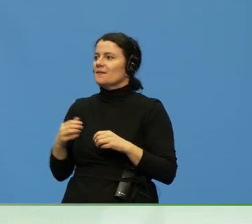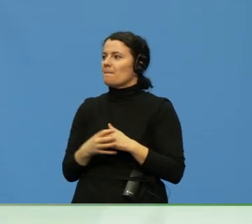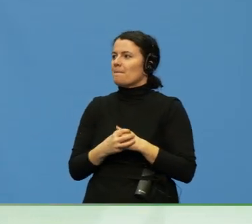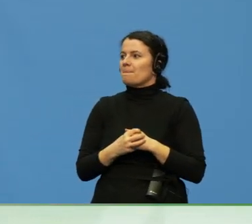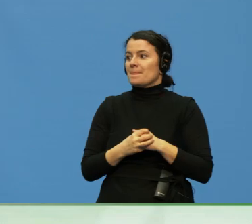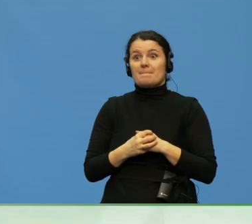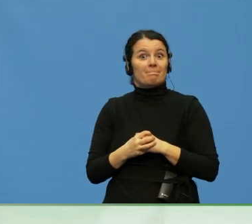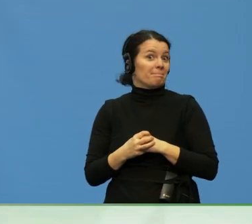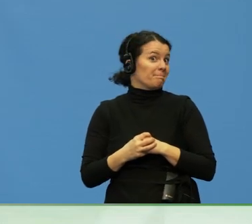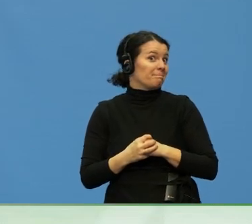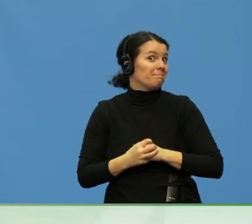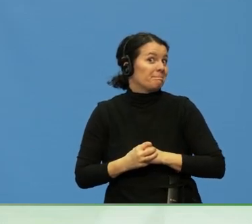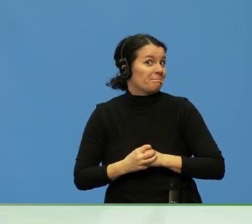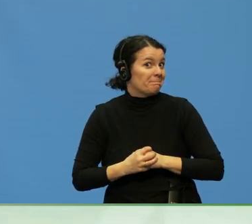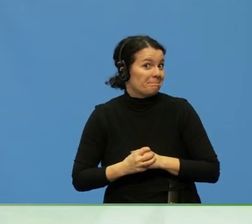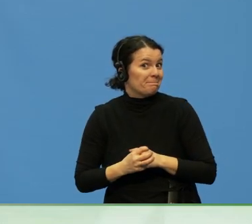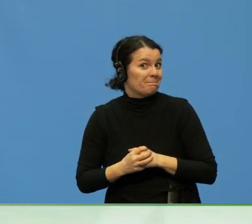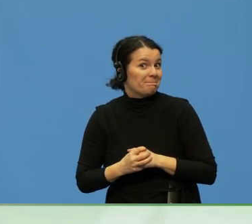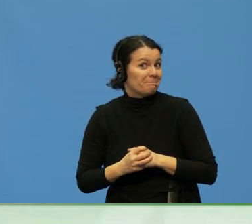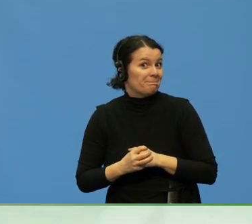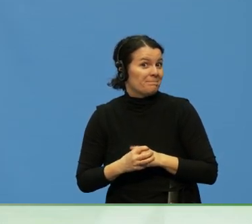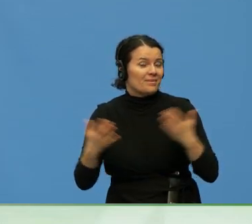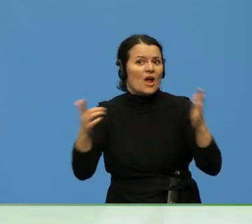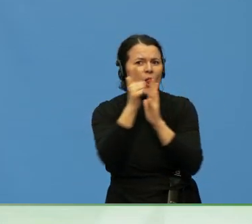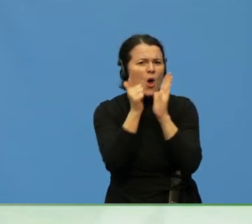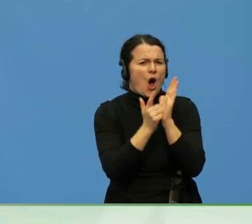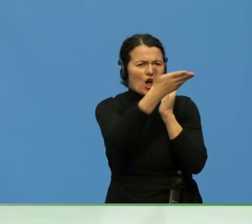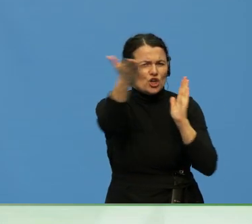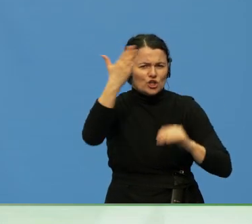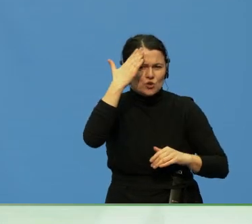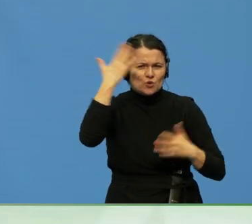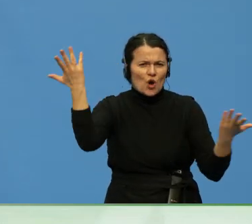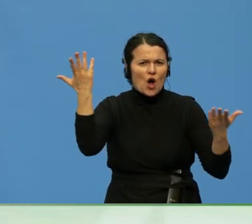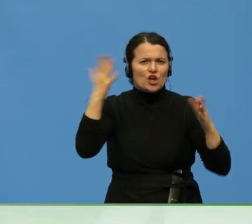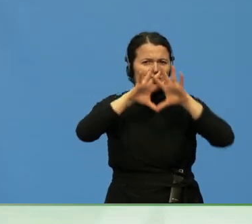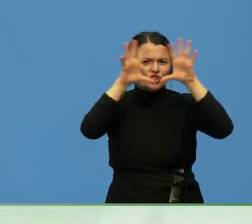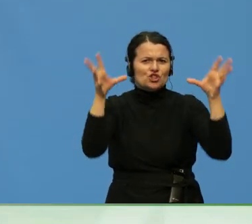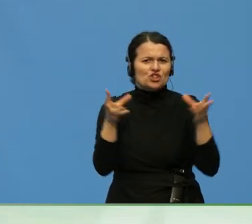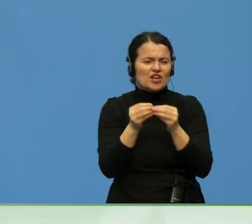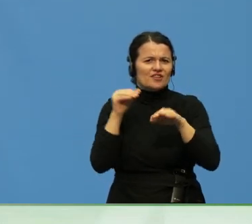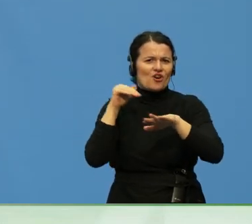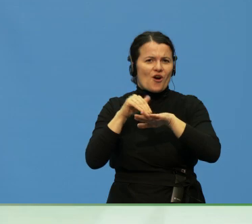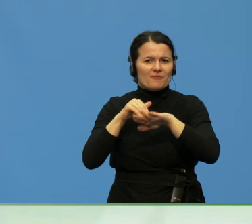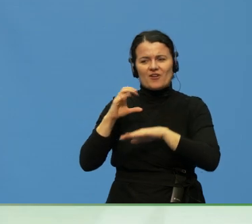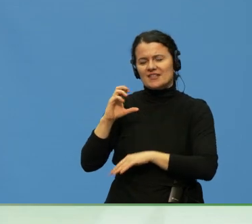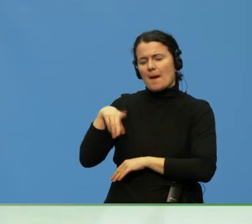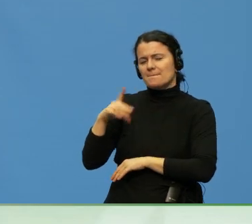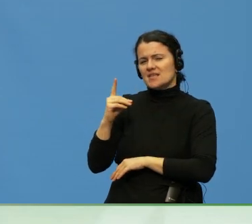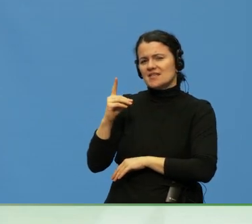Okay. Where are the lawyers? But we don't need only lawyers. This